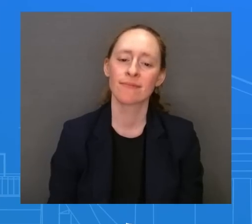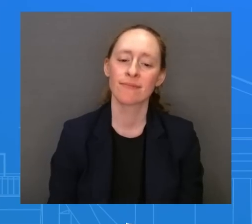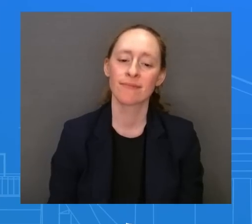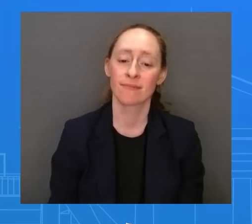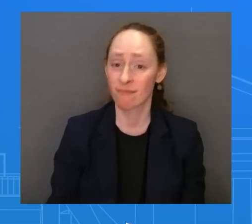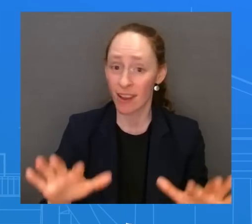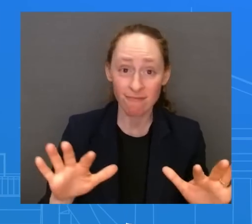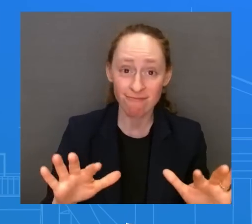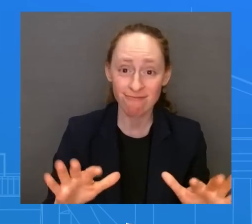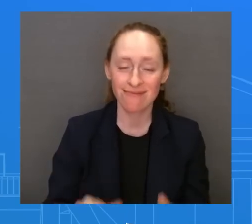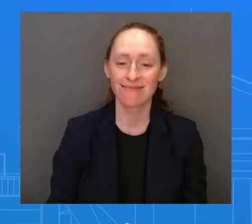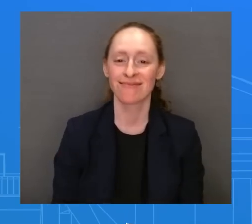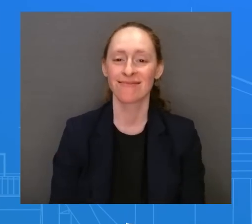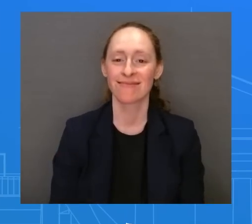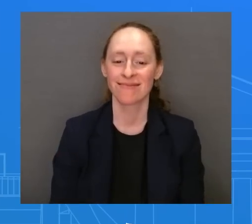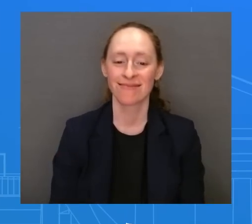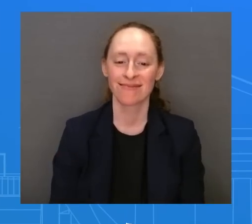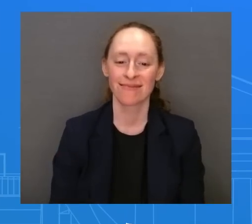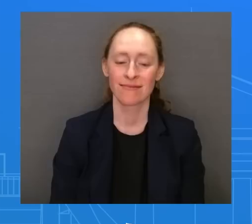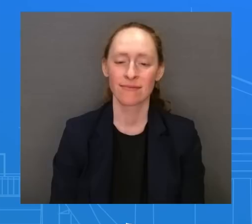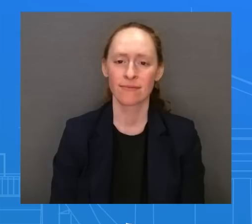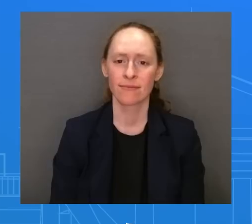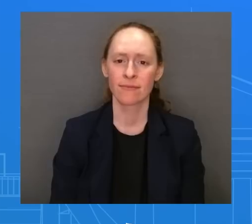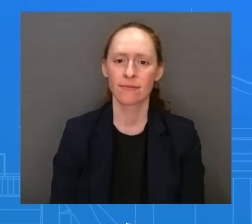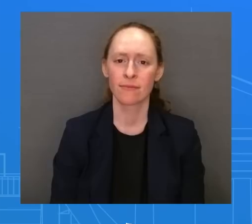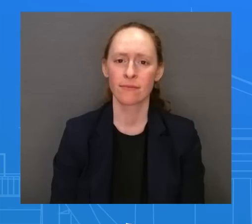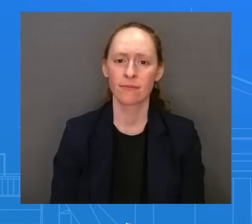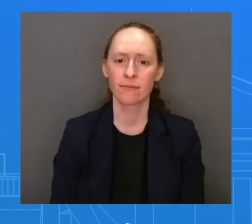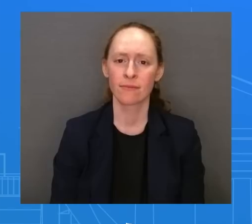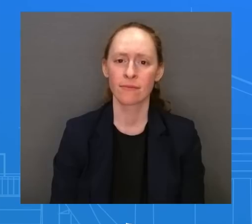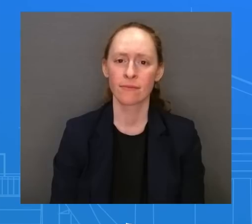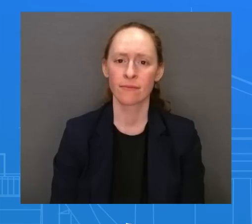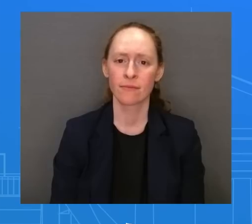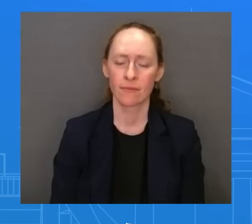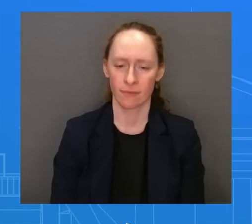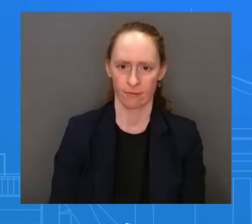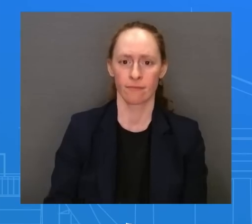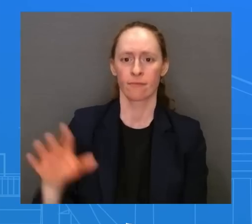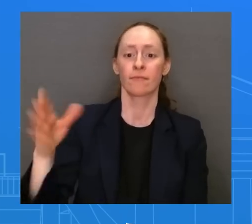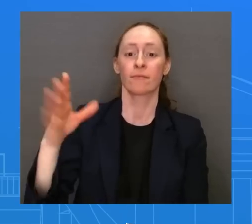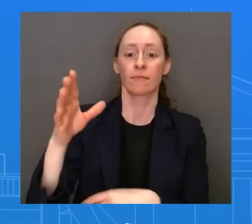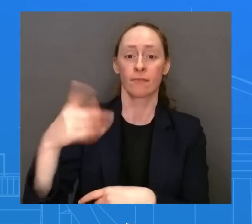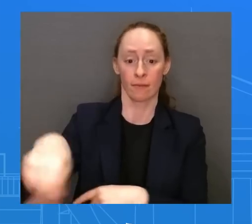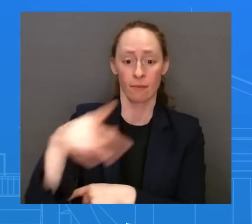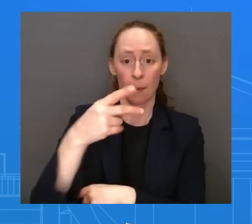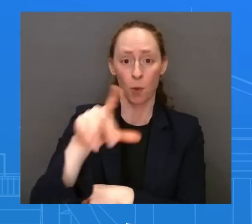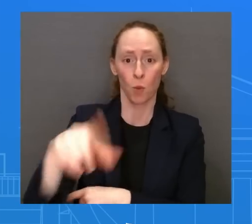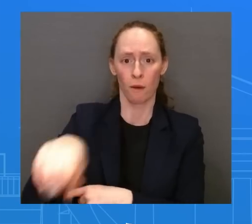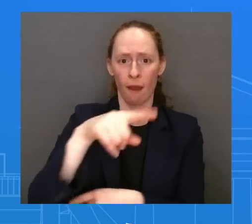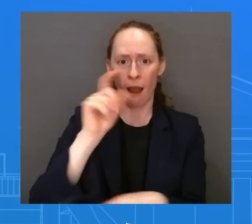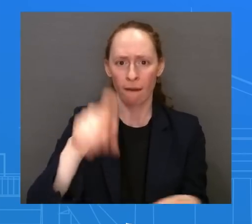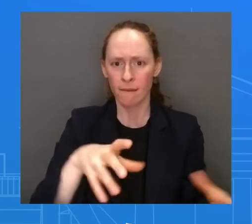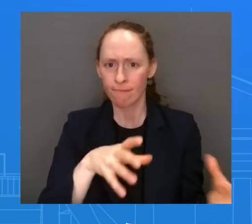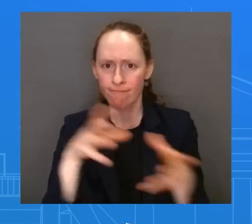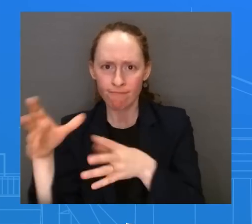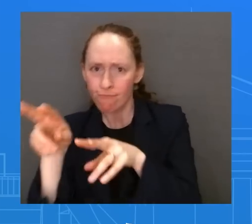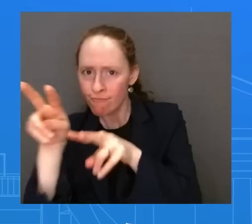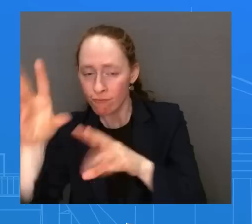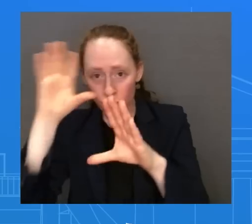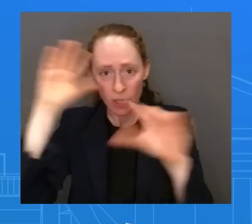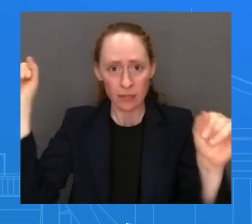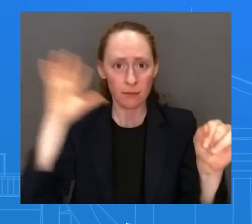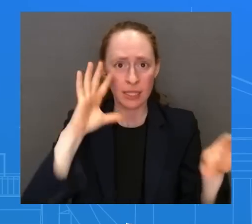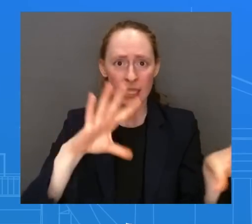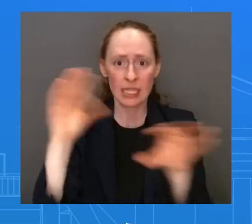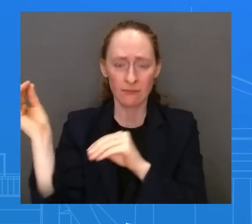for the president's departure and we'll just continue uh so if you all want to go ahead and do that feel free and then